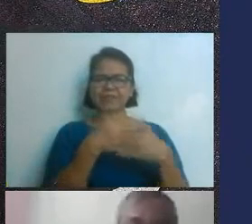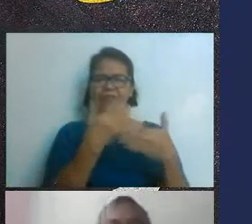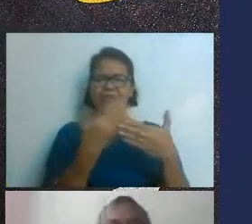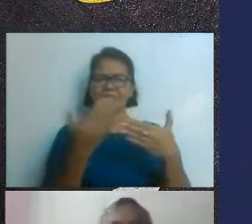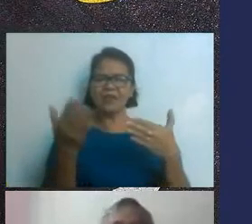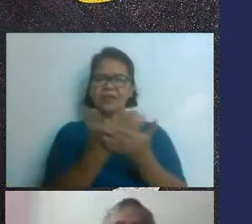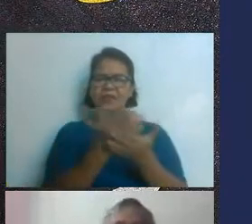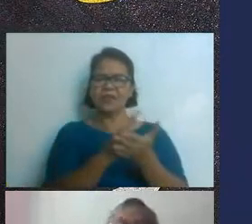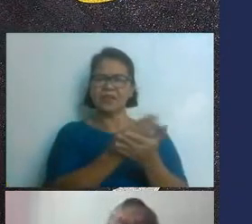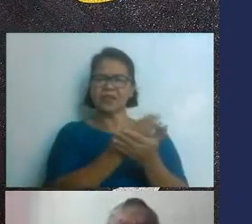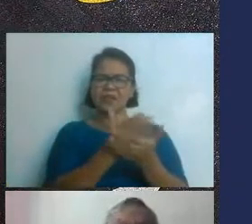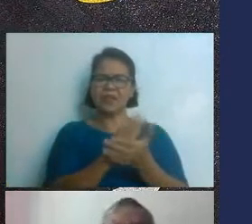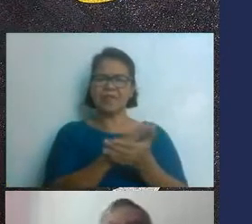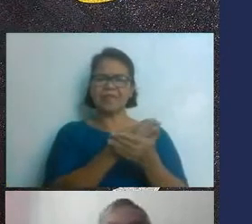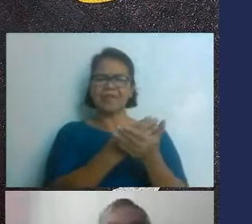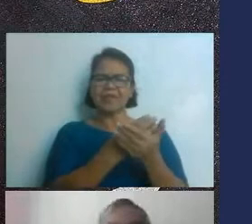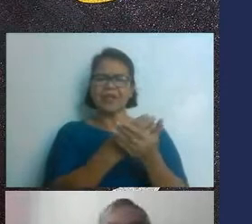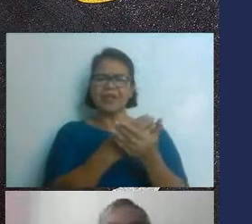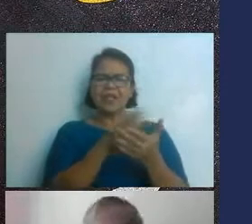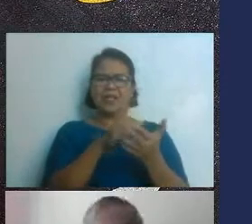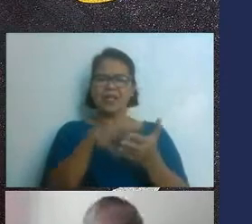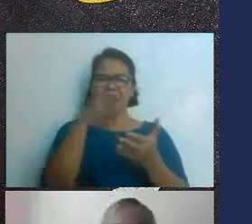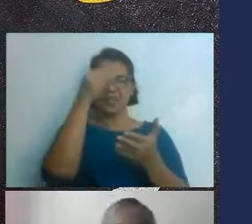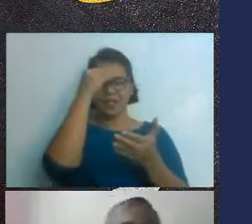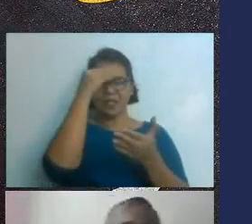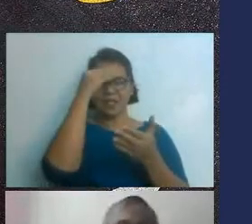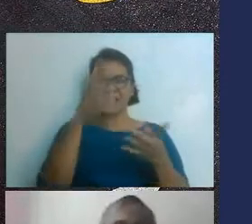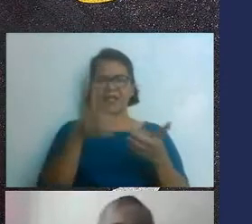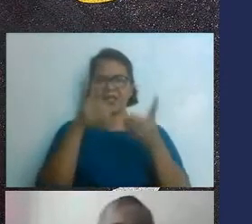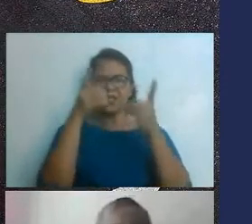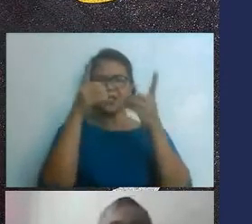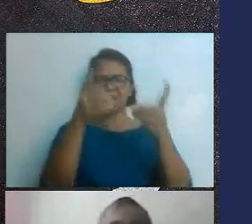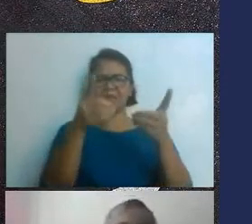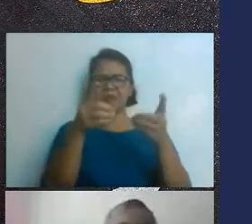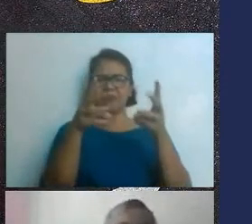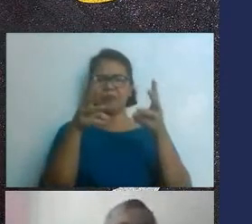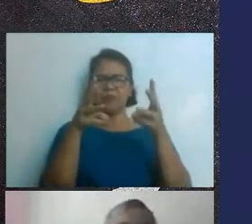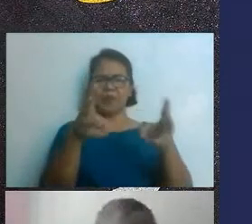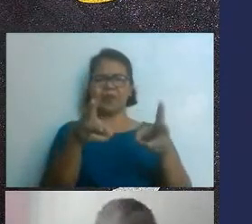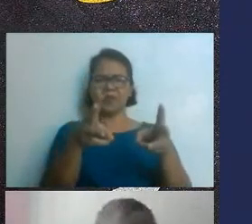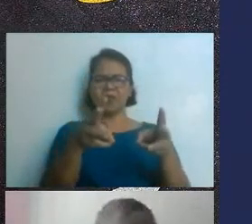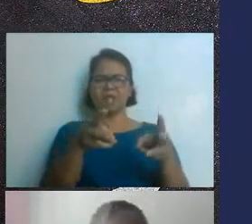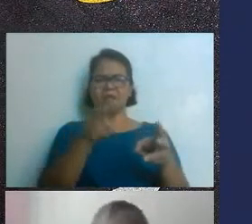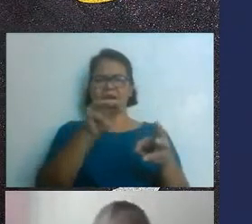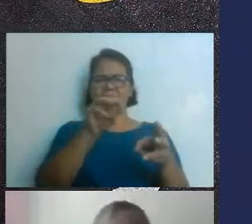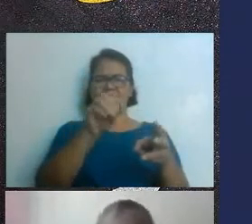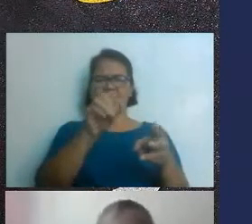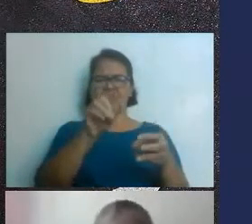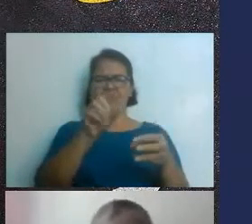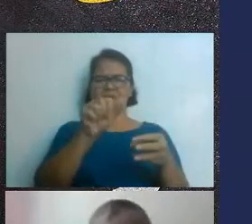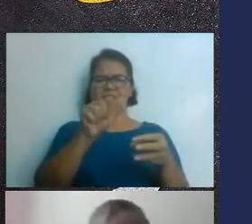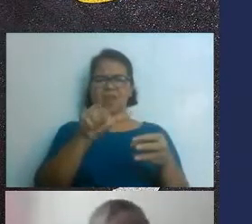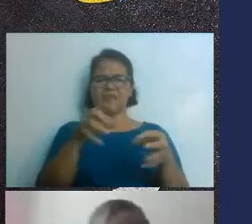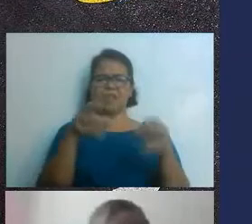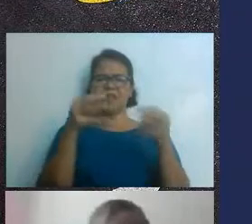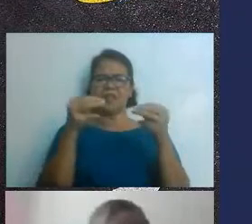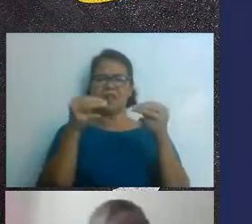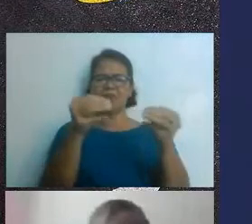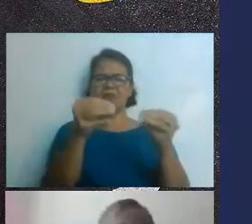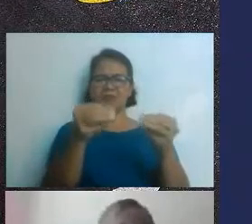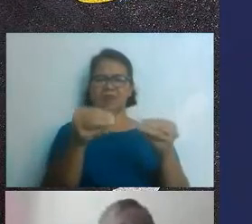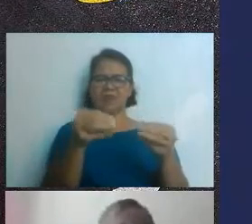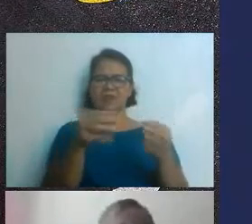essentially on our learning delivery modalities. I think you've heard this, APA-CHAN, and face-to-face. The teachers and learners